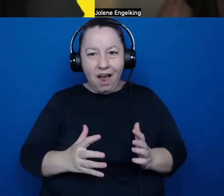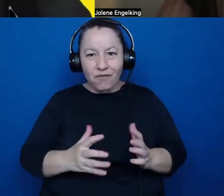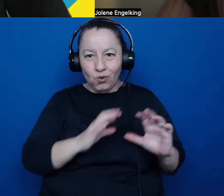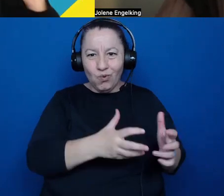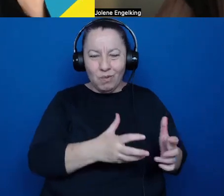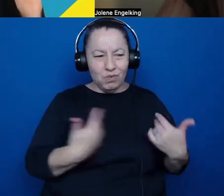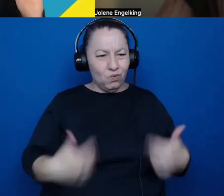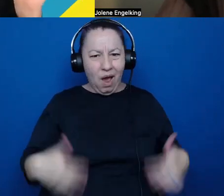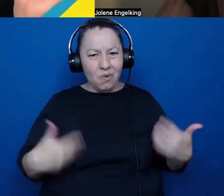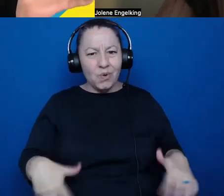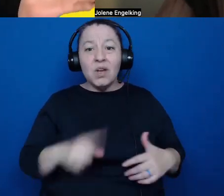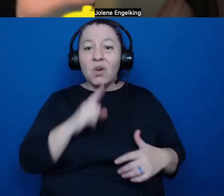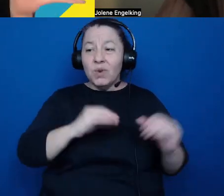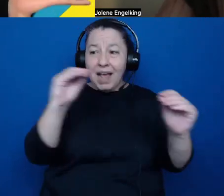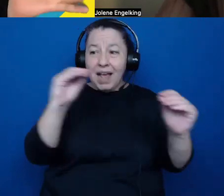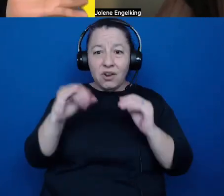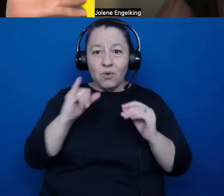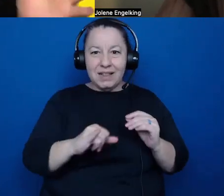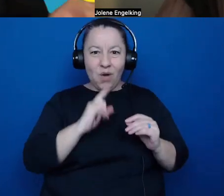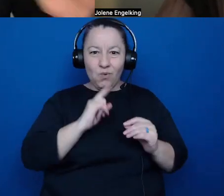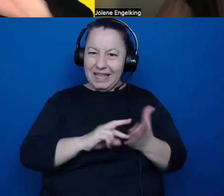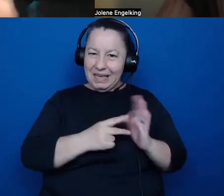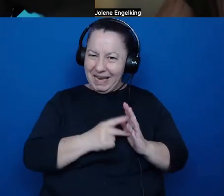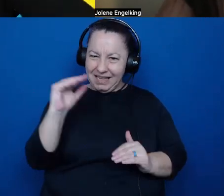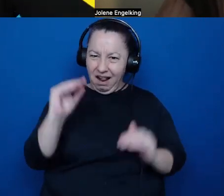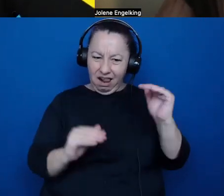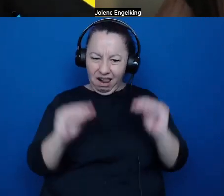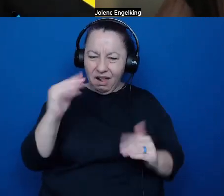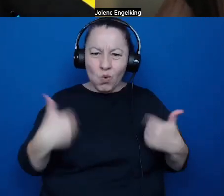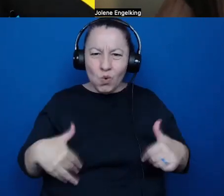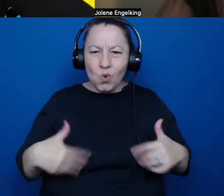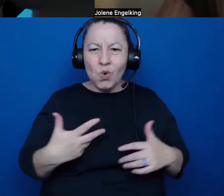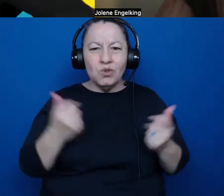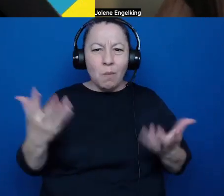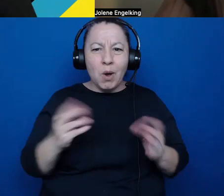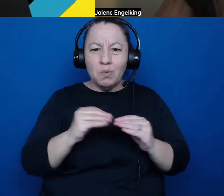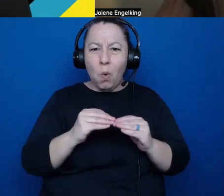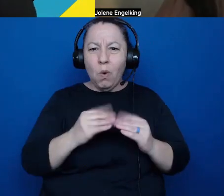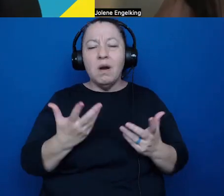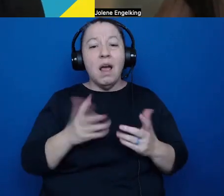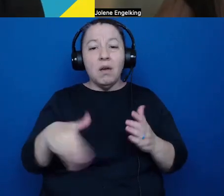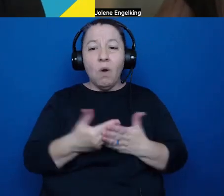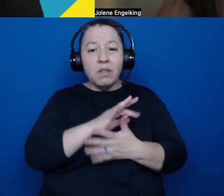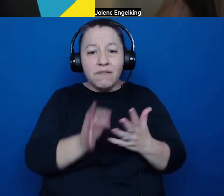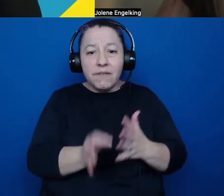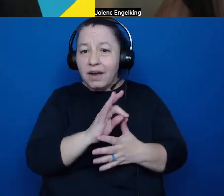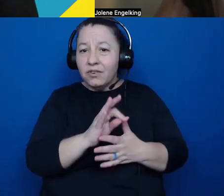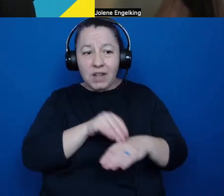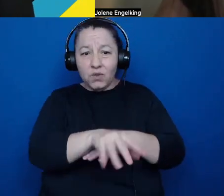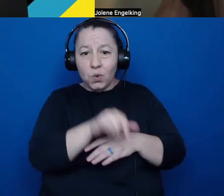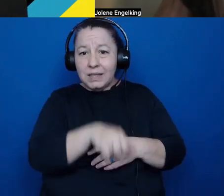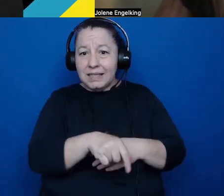really educating what that disproportionate rate means and all the factors that influence that. And then